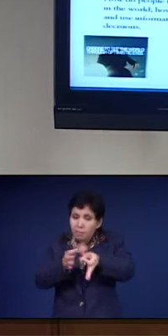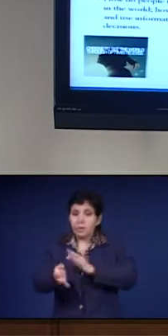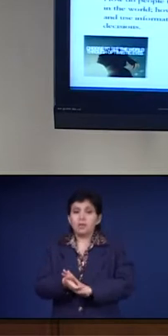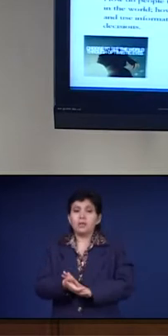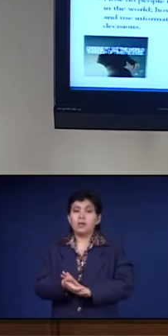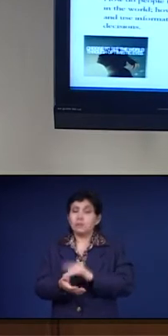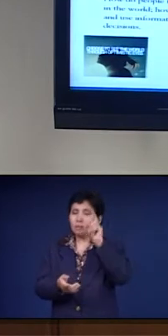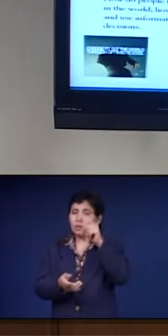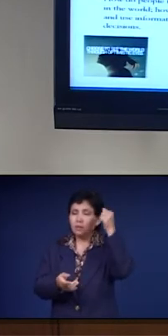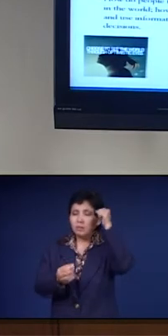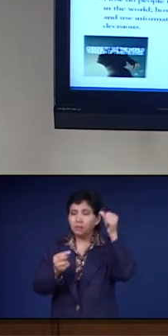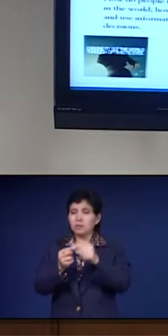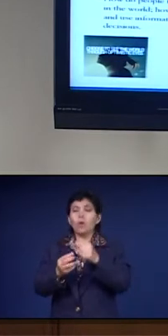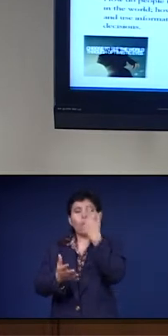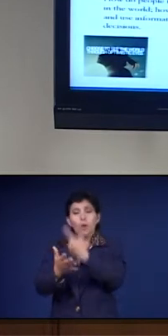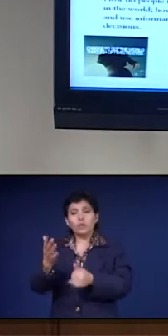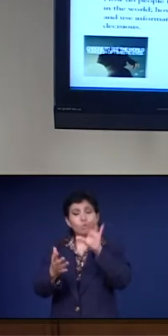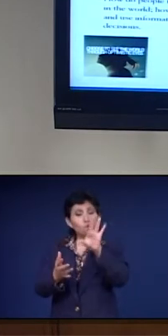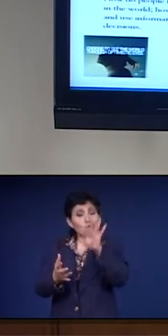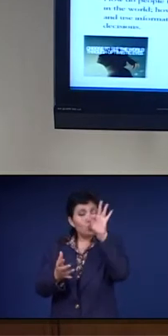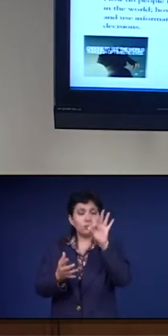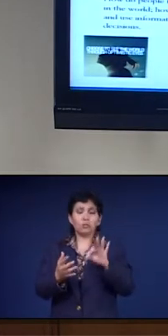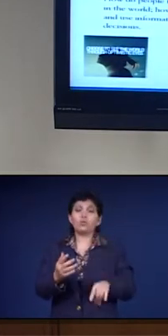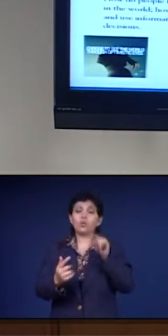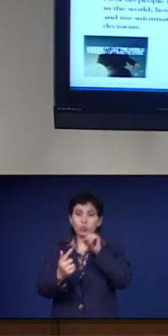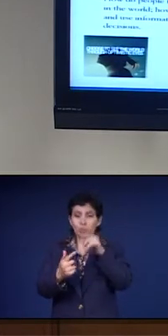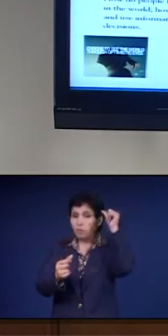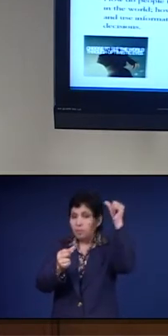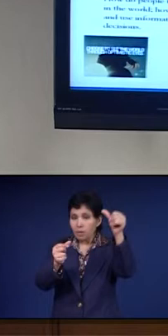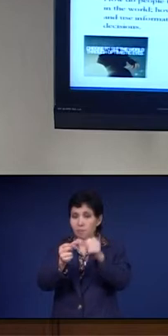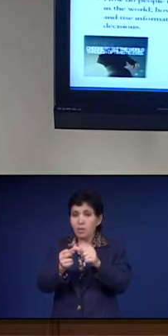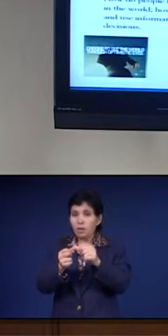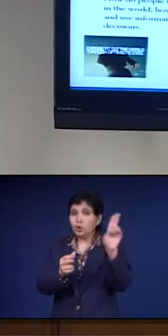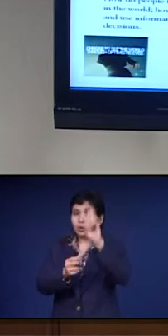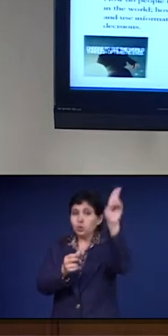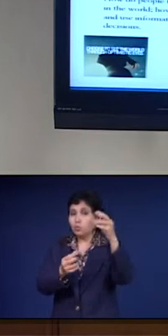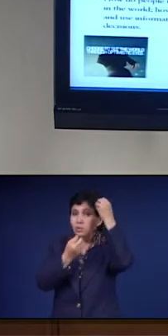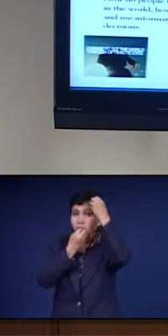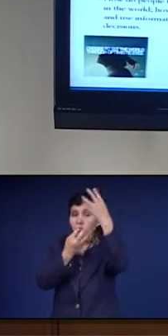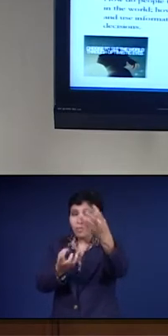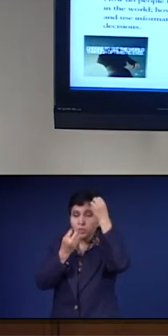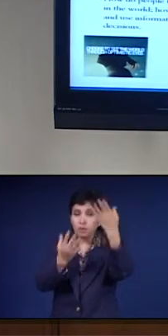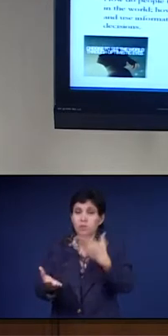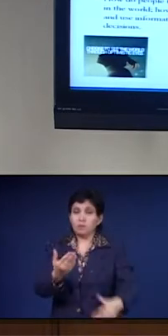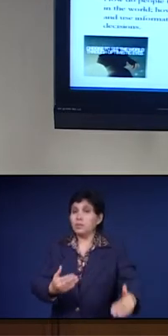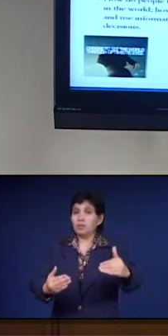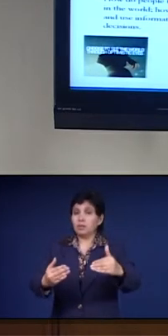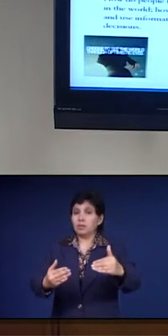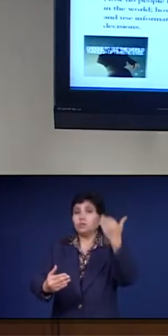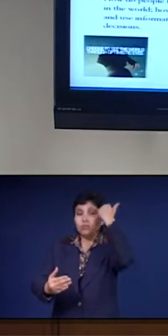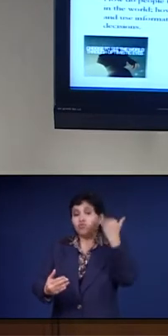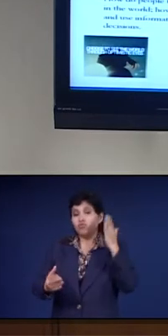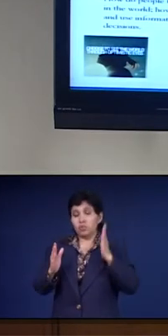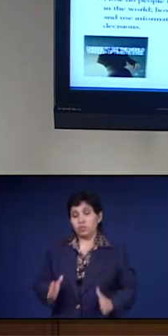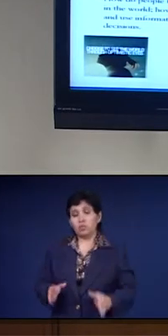one, you remember what you choose to remember. And use information in making judgments and